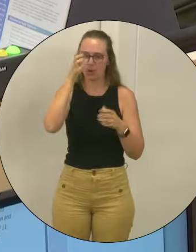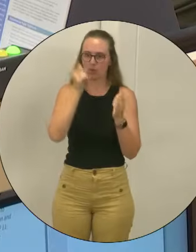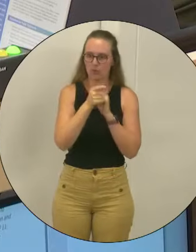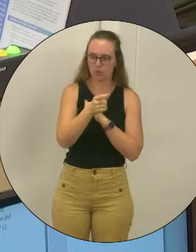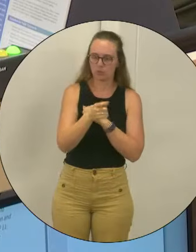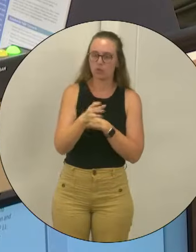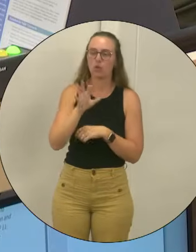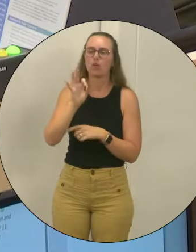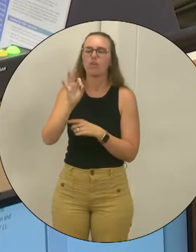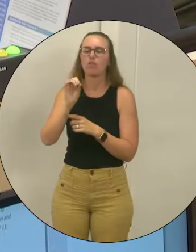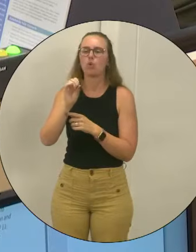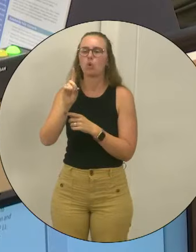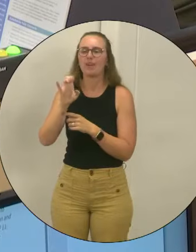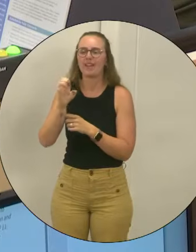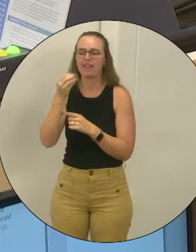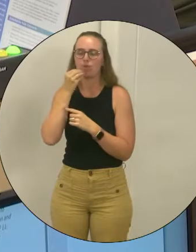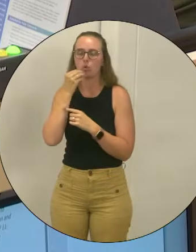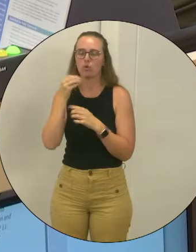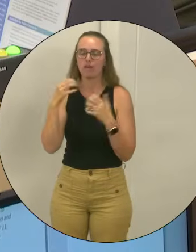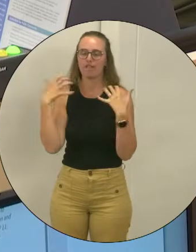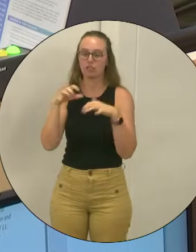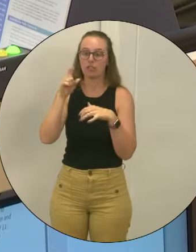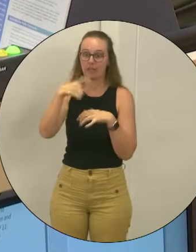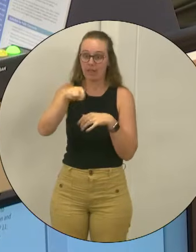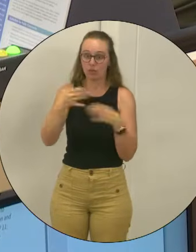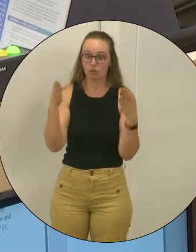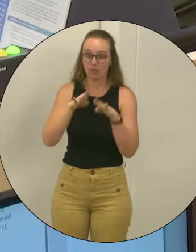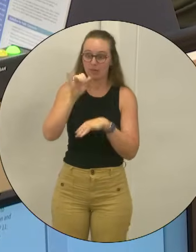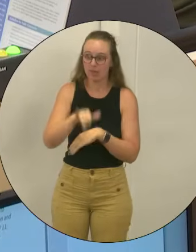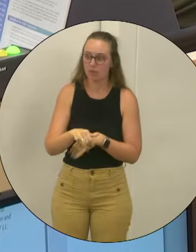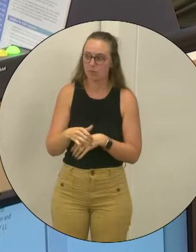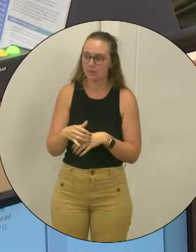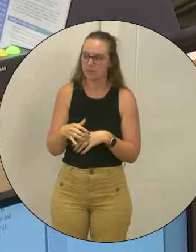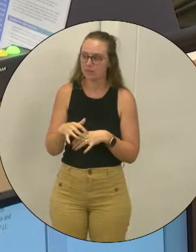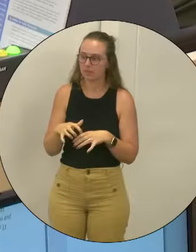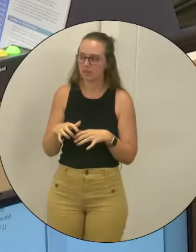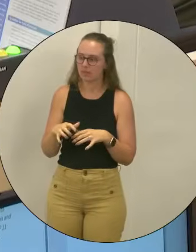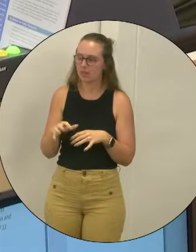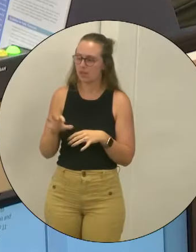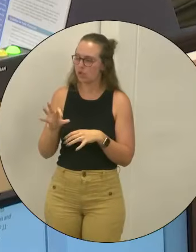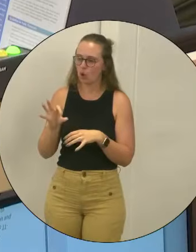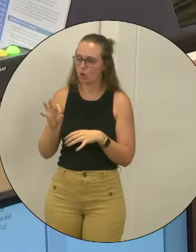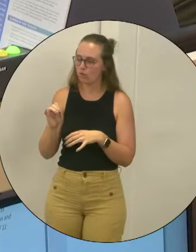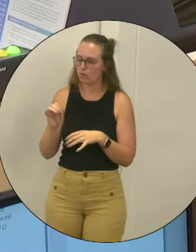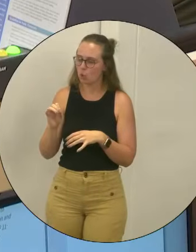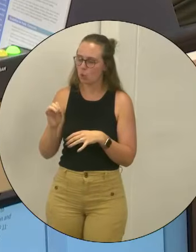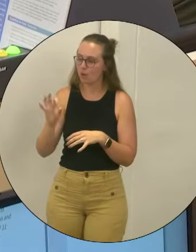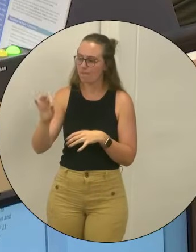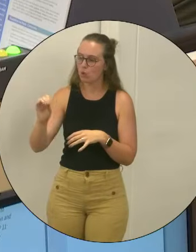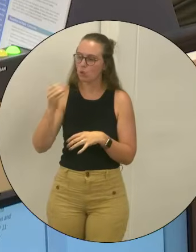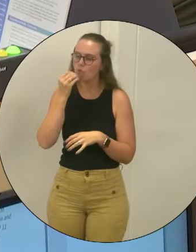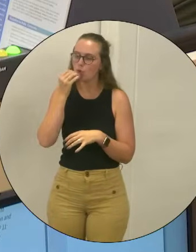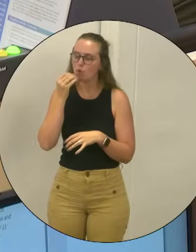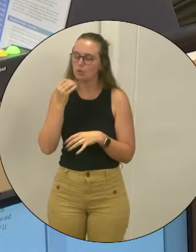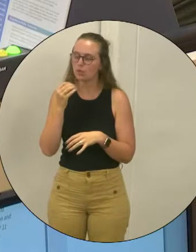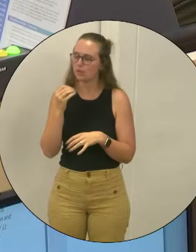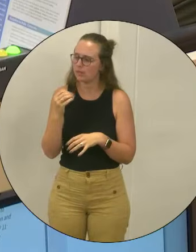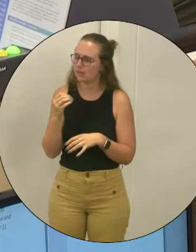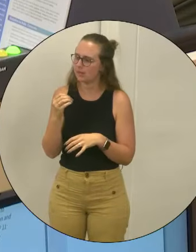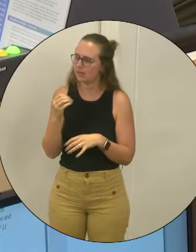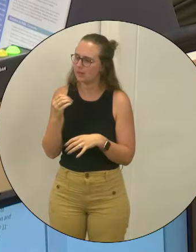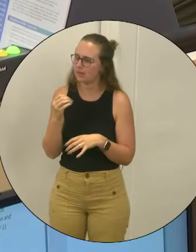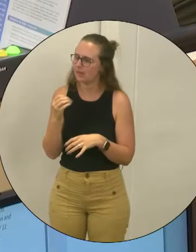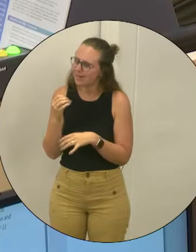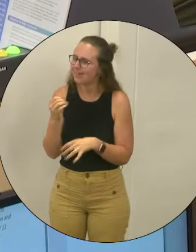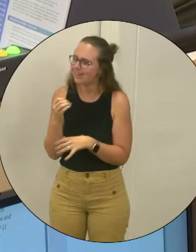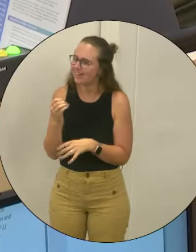Fest. Foodie Fest. They had to shut that down because the kids were fighting each other, teen fight. So no, the violence isn't going away. There's a problem.